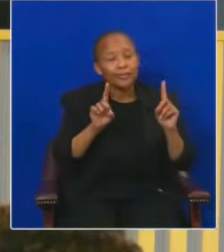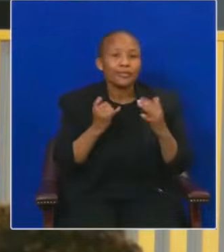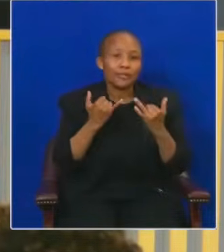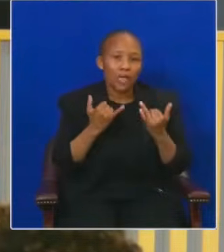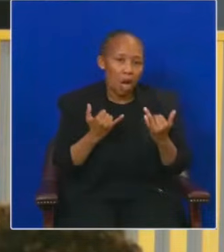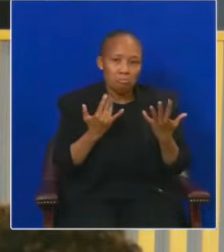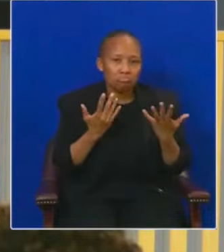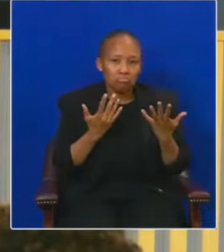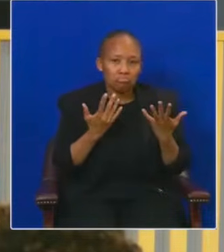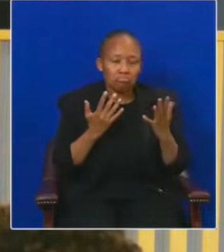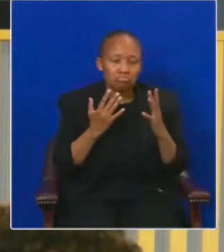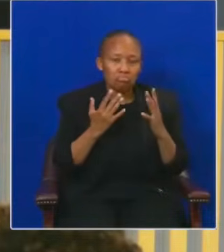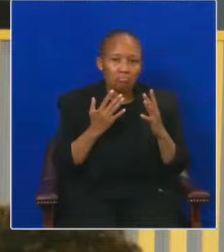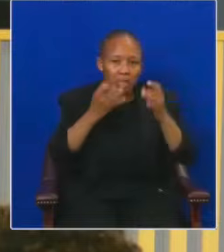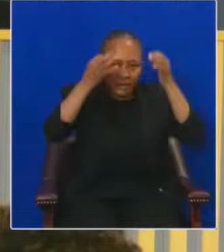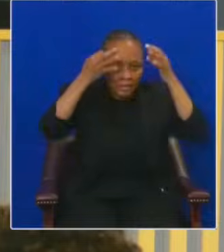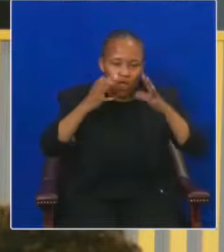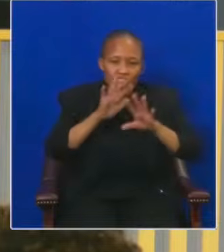time.